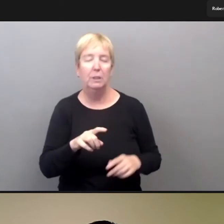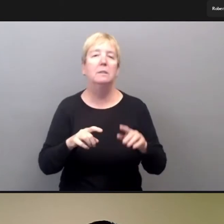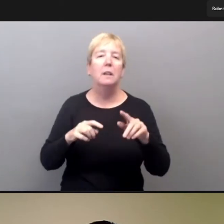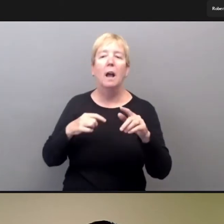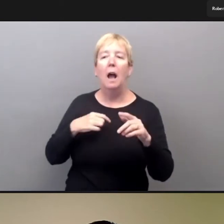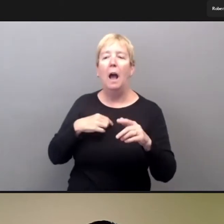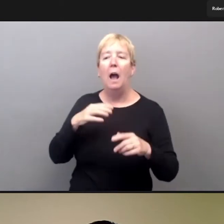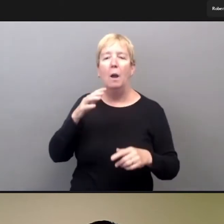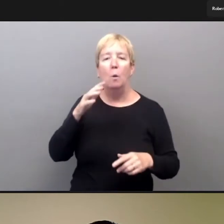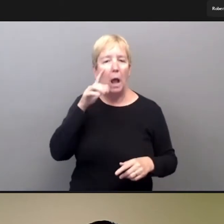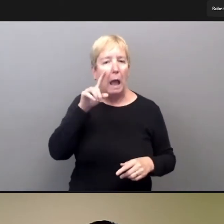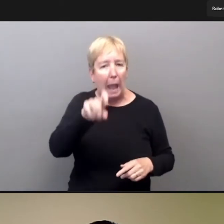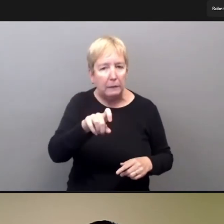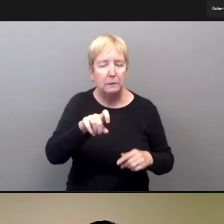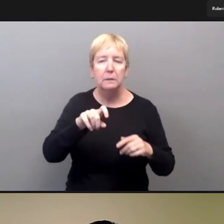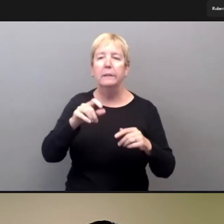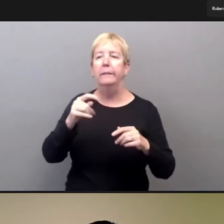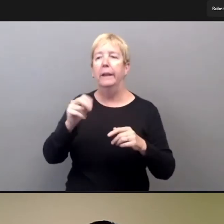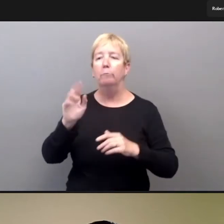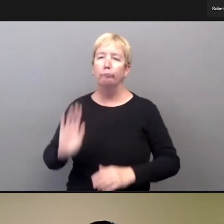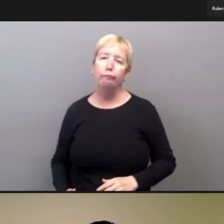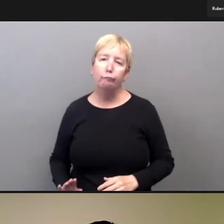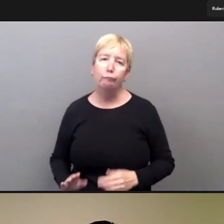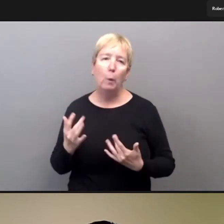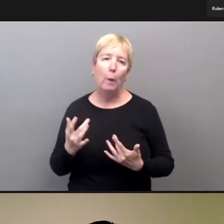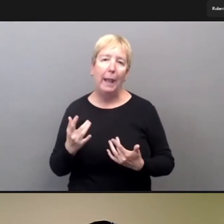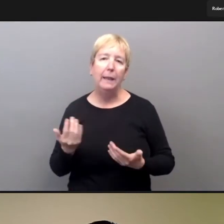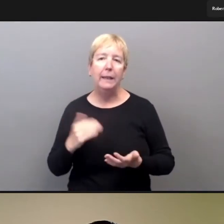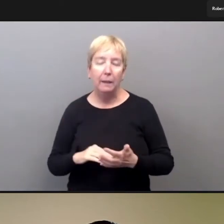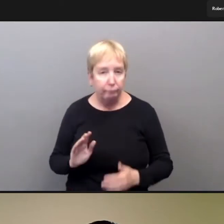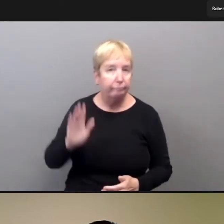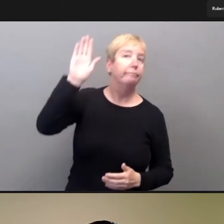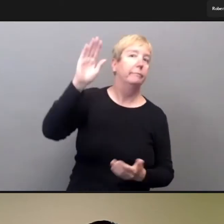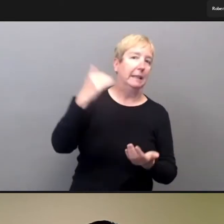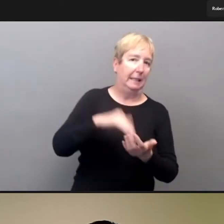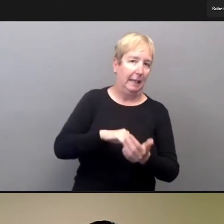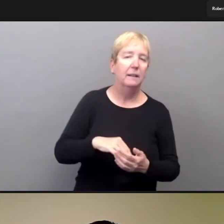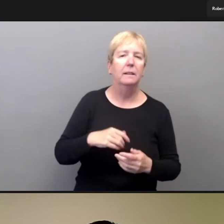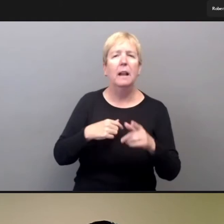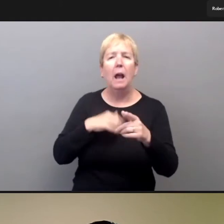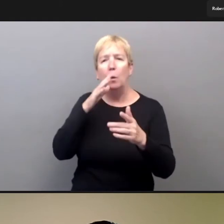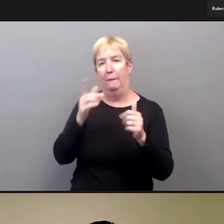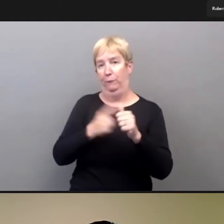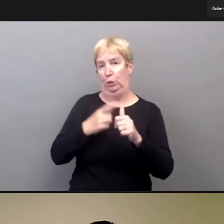others are waiting. I guess I'll throw this at Dr. Scrace.